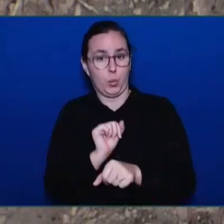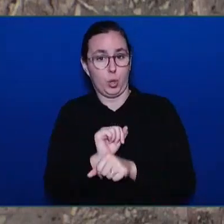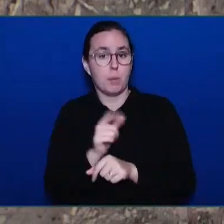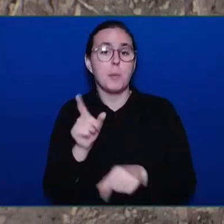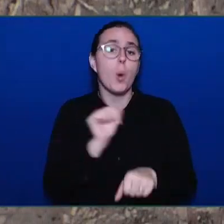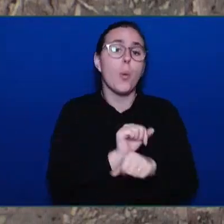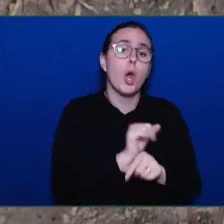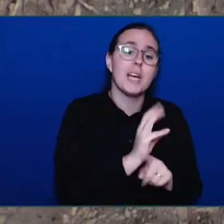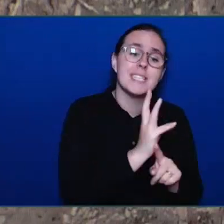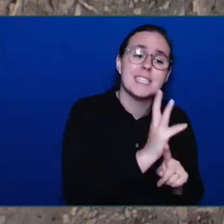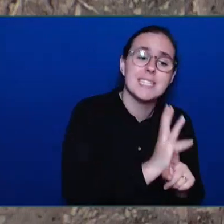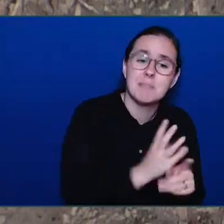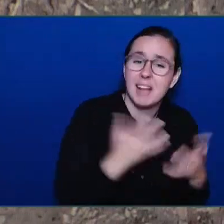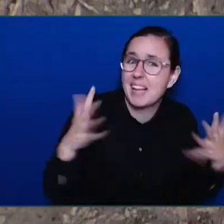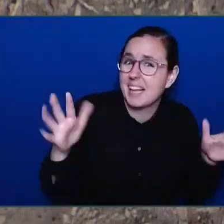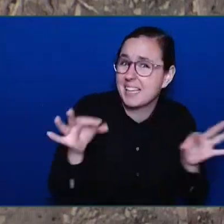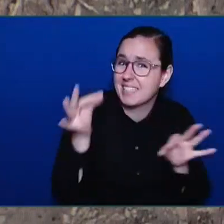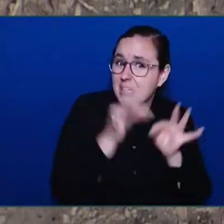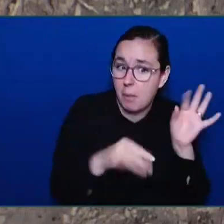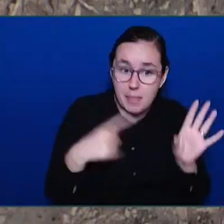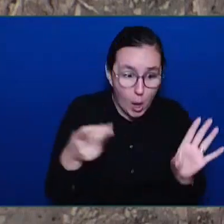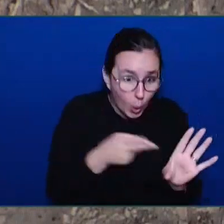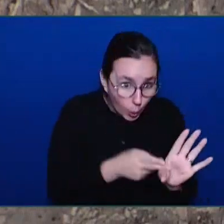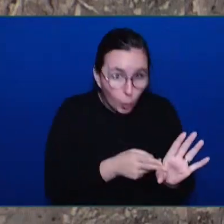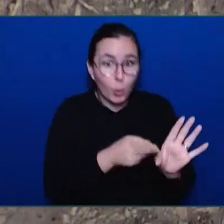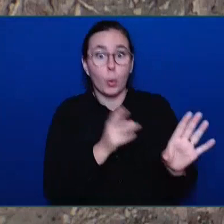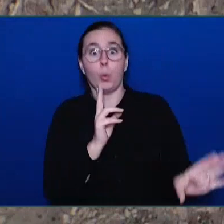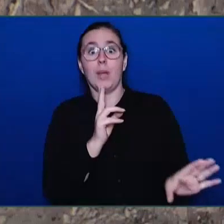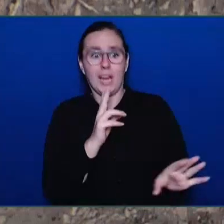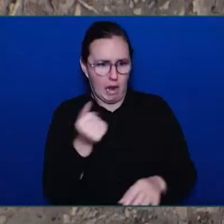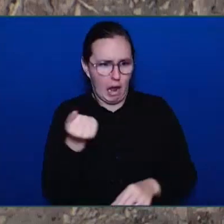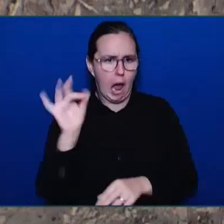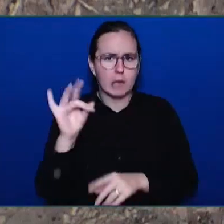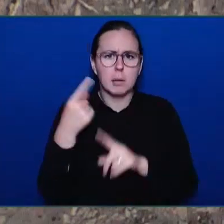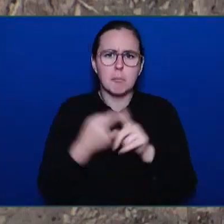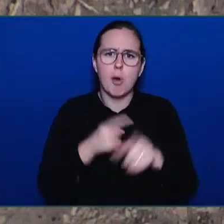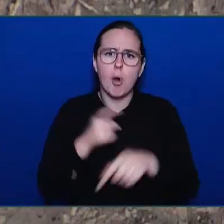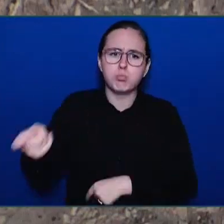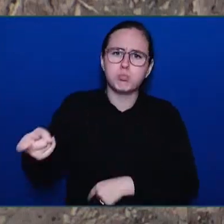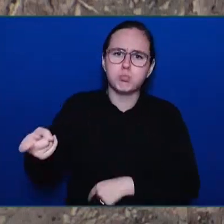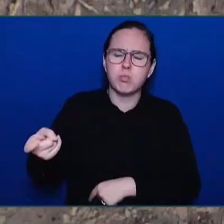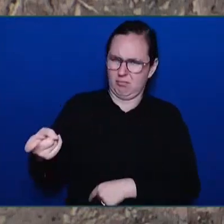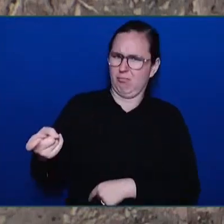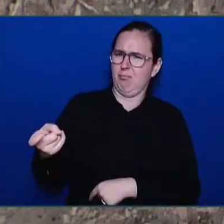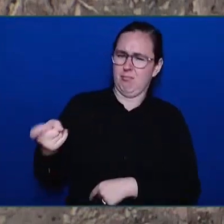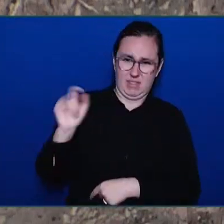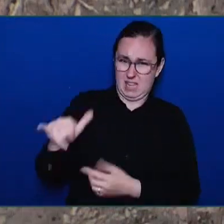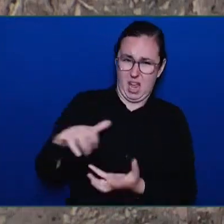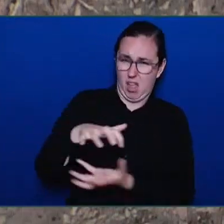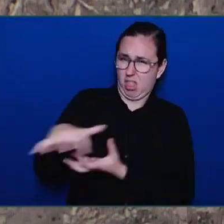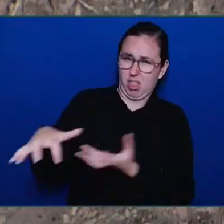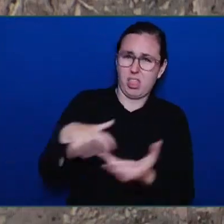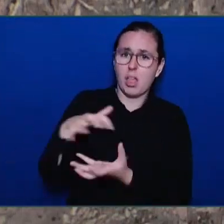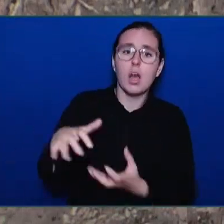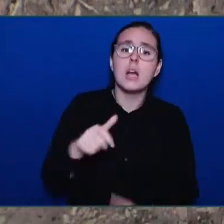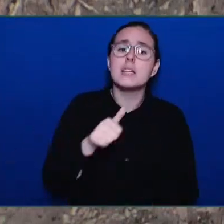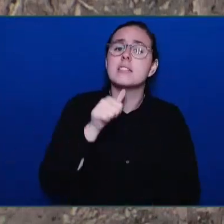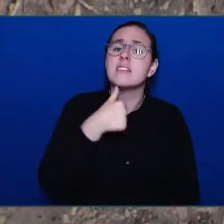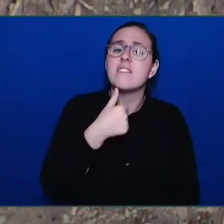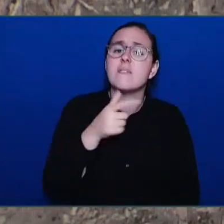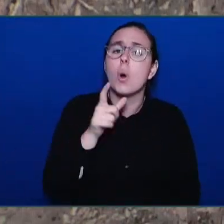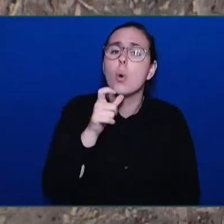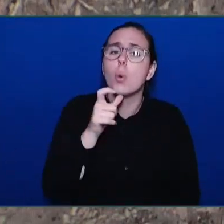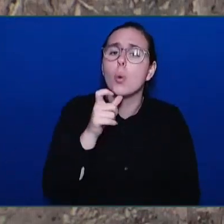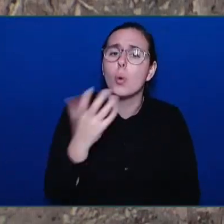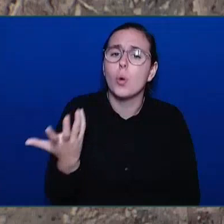control. And yet it's Surrey residents that are paying the price for this, facing up to a